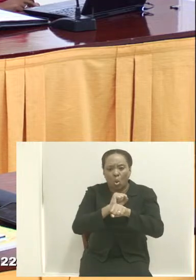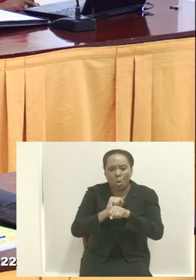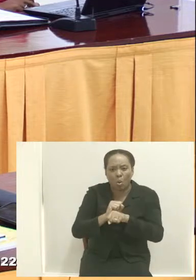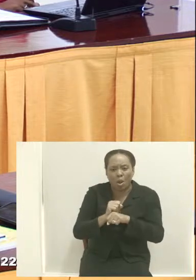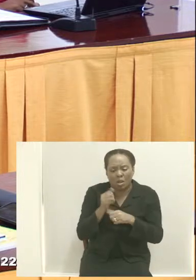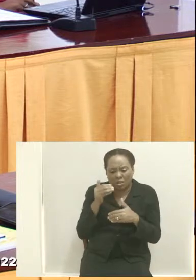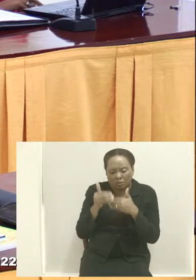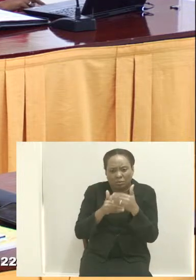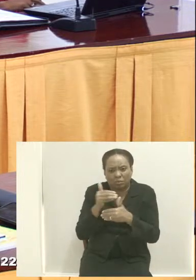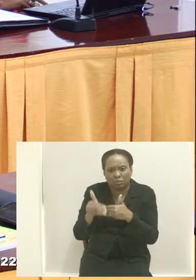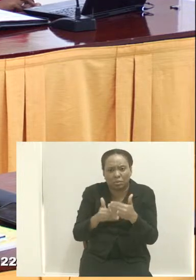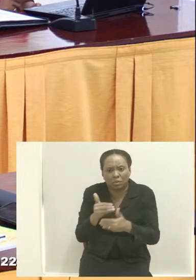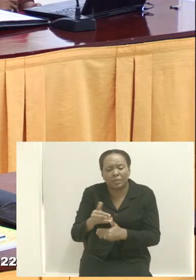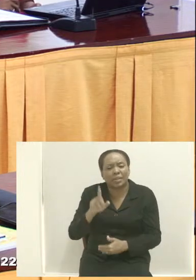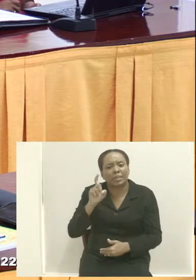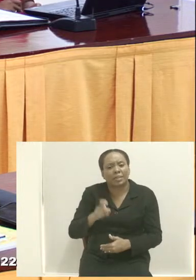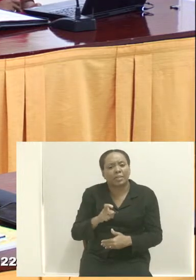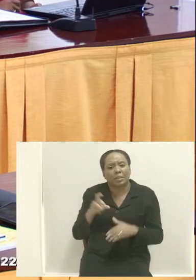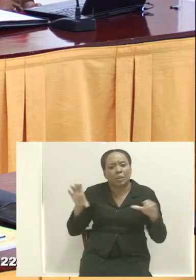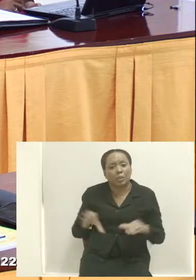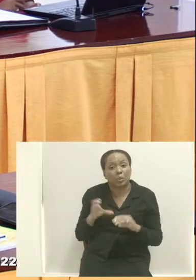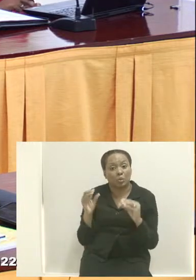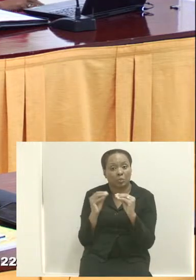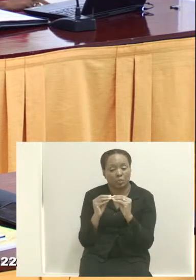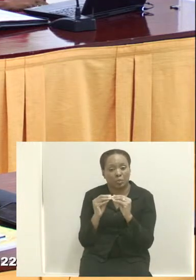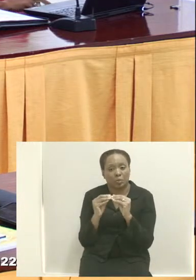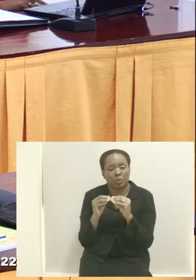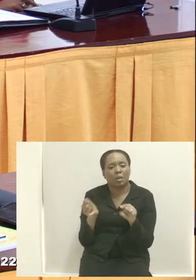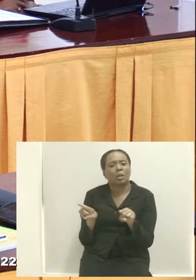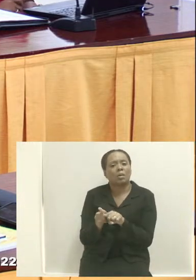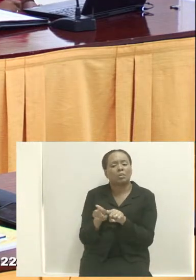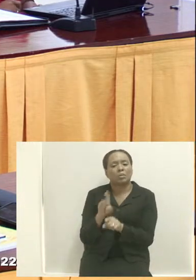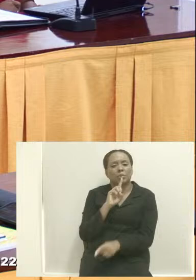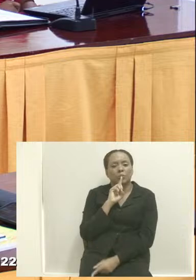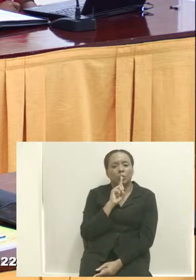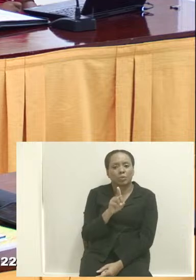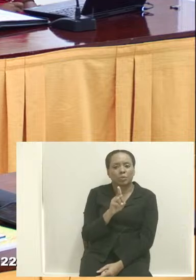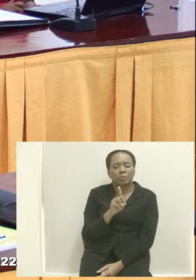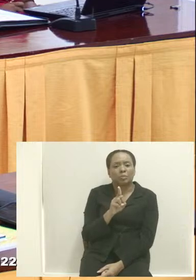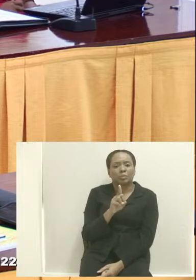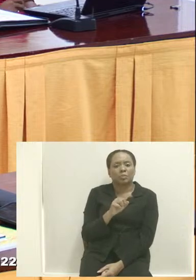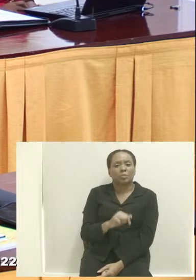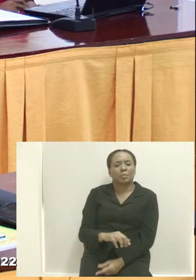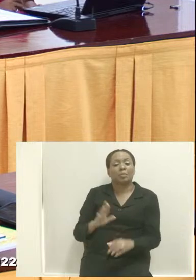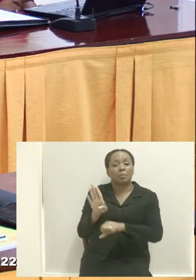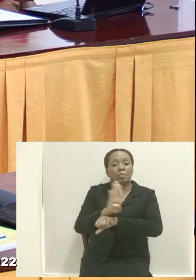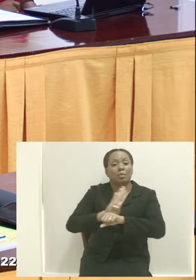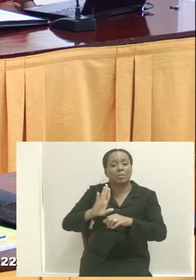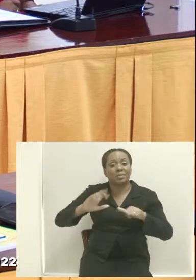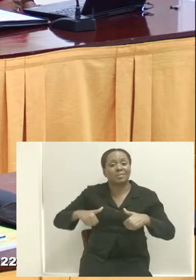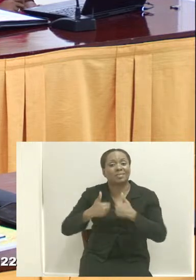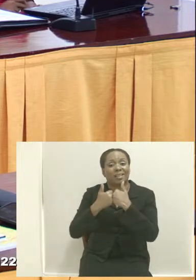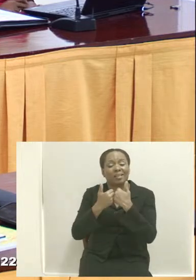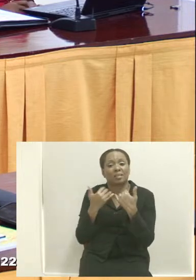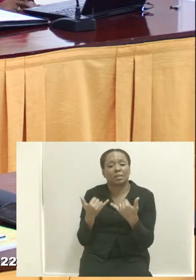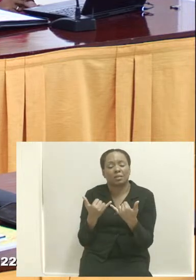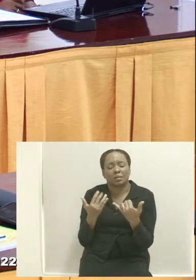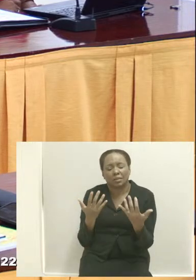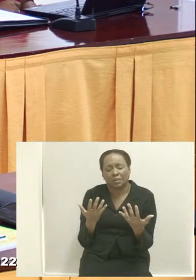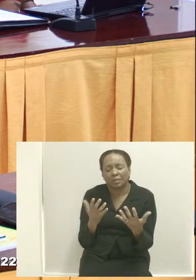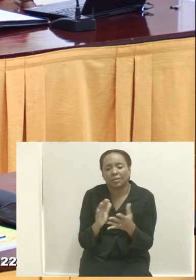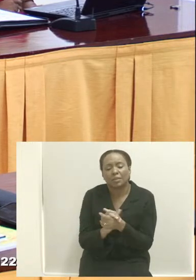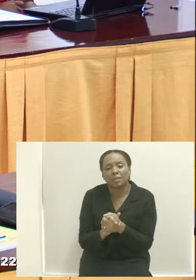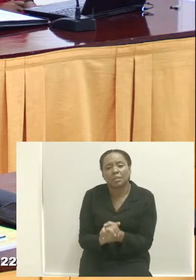is true to say, ma'am, that the challenge Barbados has had, look, we don't have any